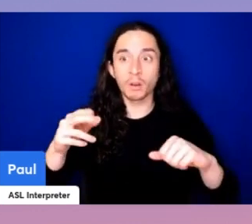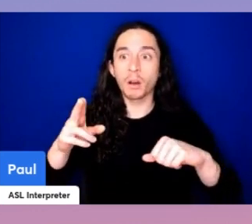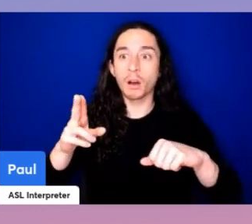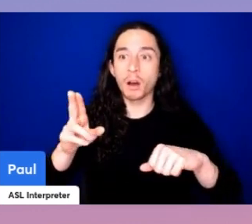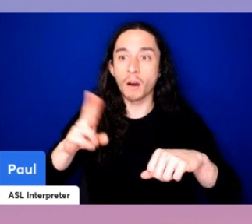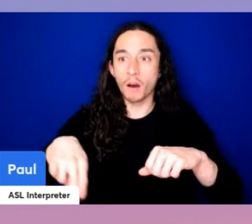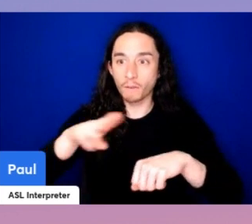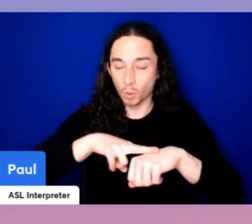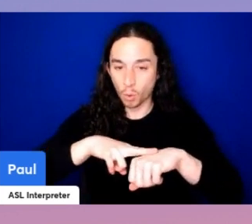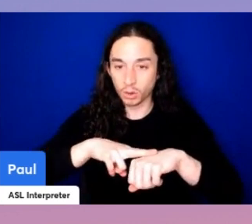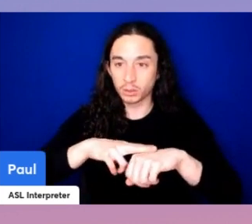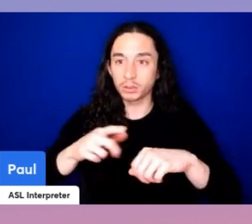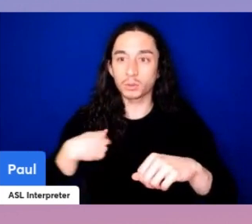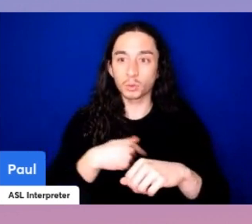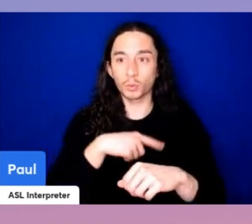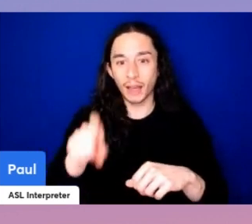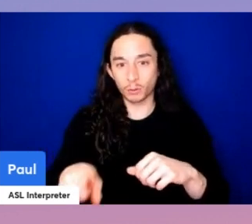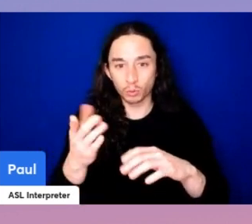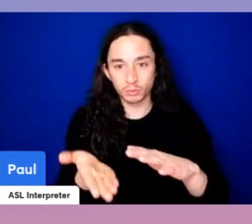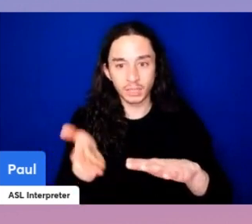increase the